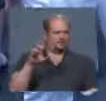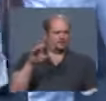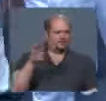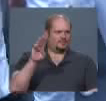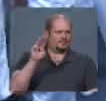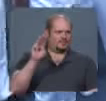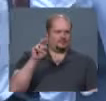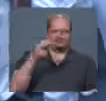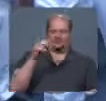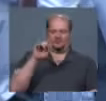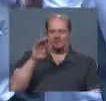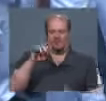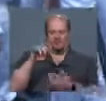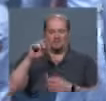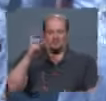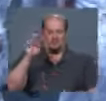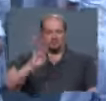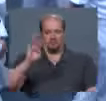BMC House from Brooklyn, New York.